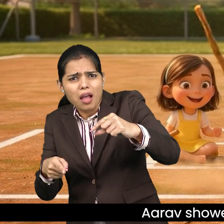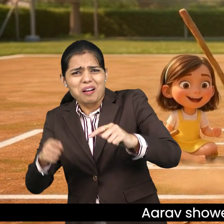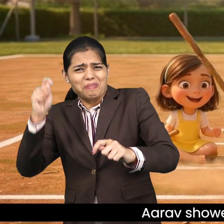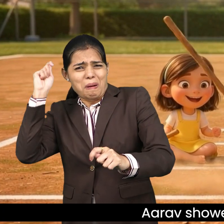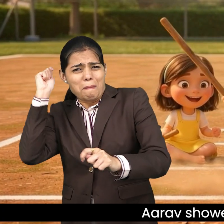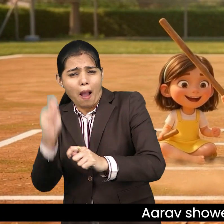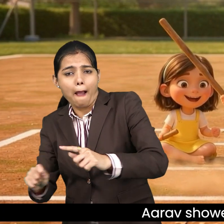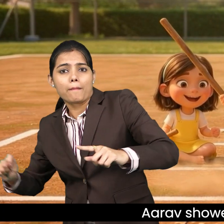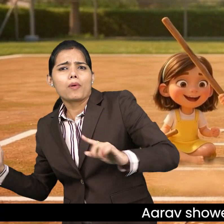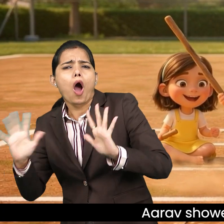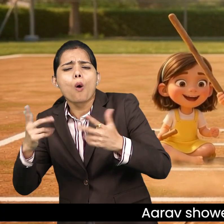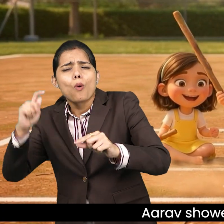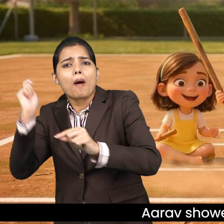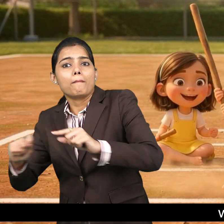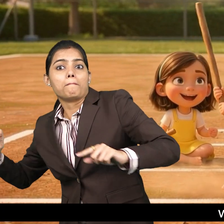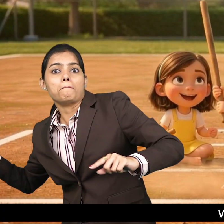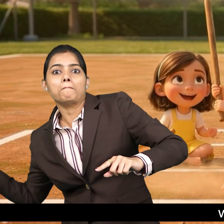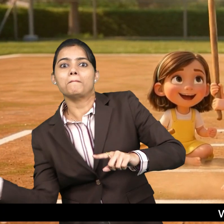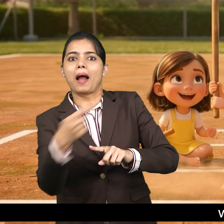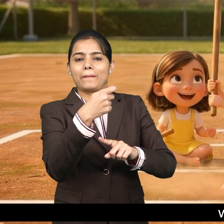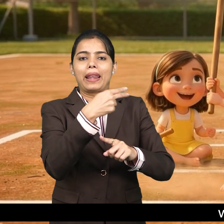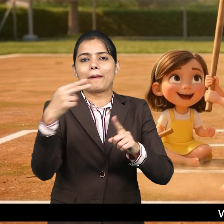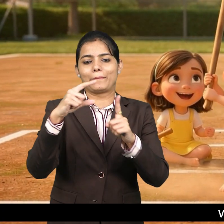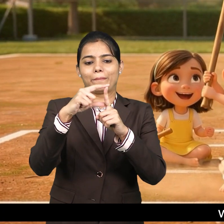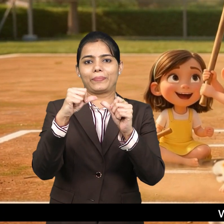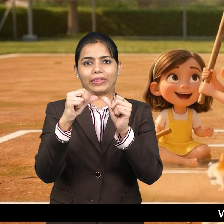Arav showed how to hit the small gilli with the danda.